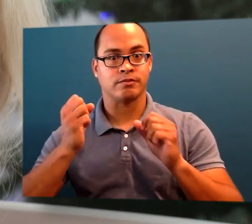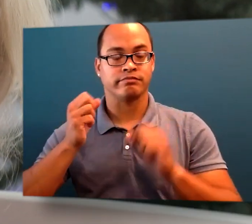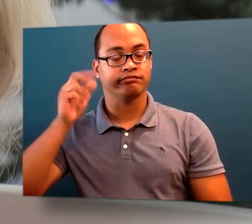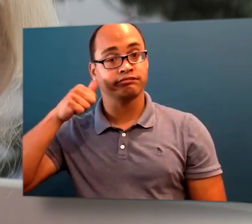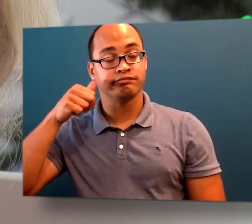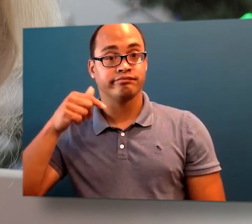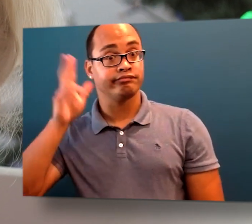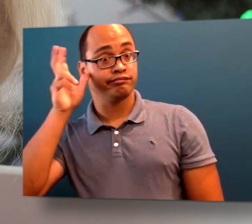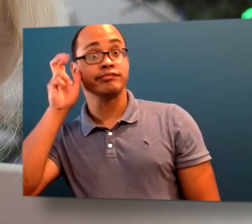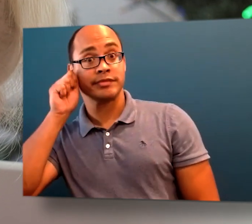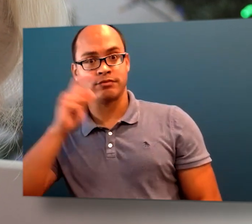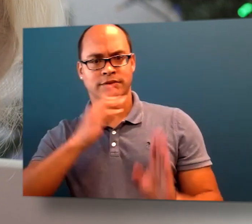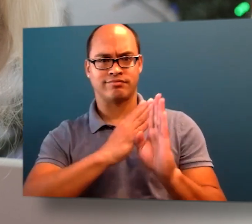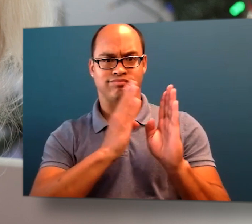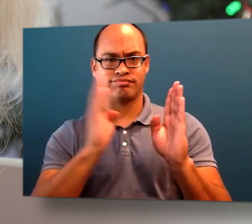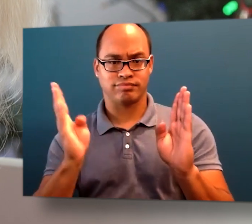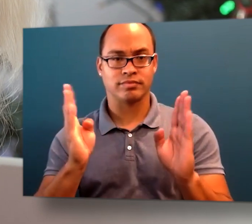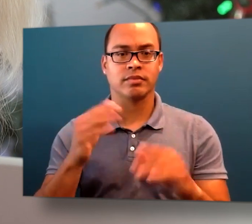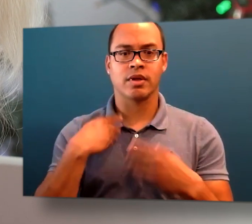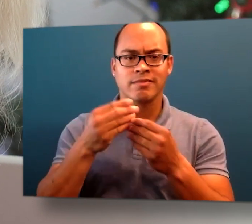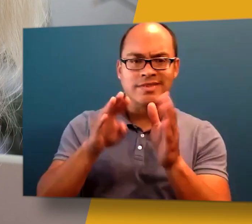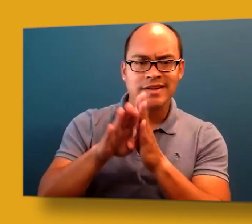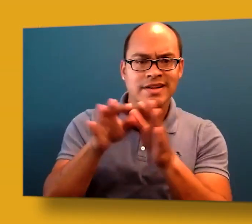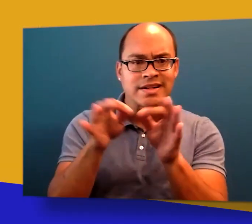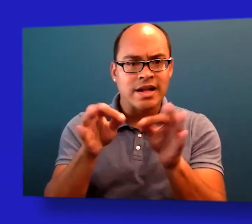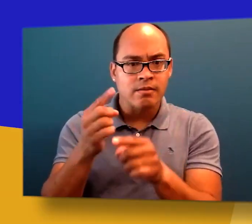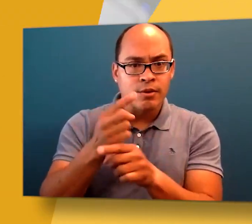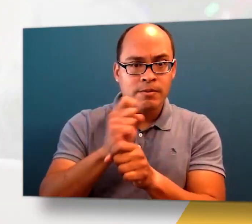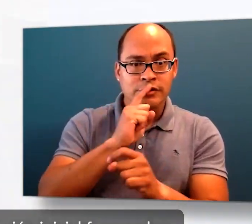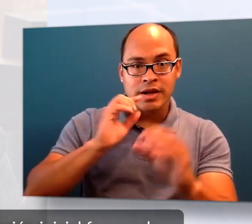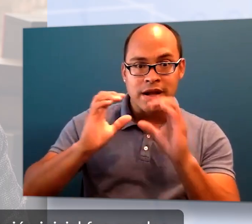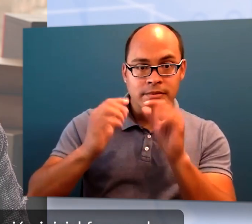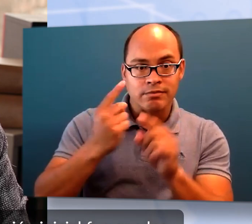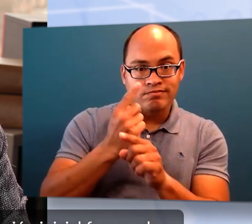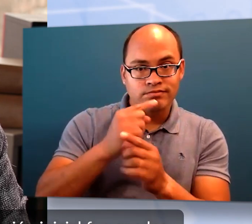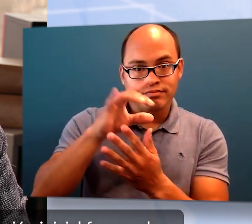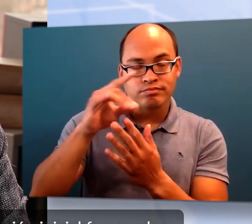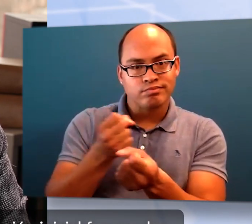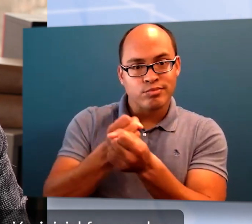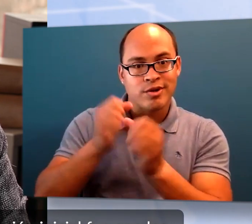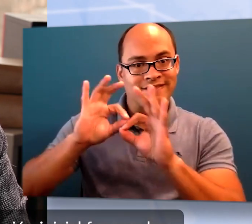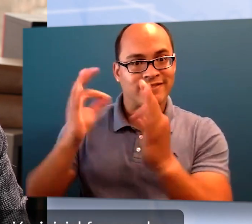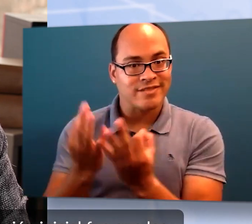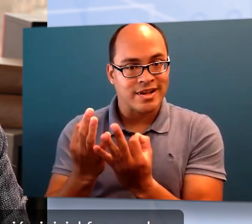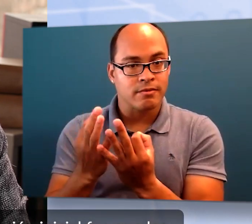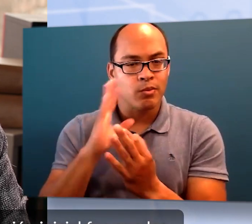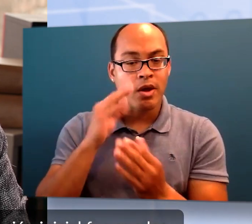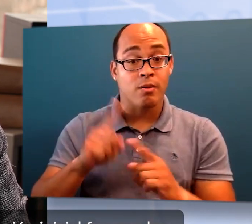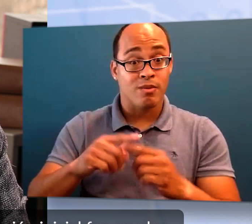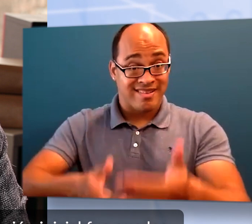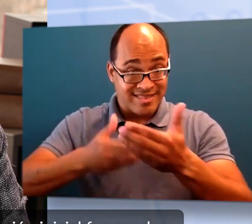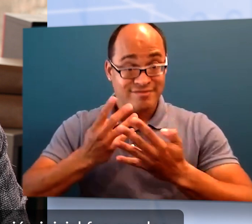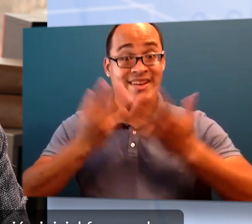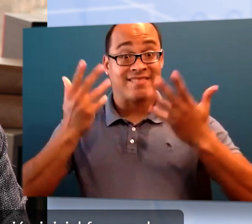appropriately and able to communicate with the family. The initial recommendation was that newborns